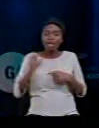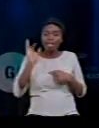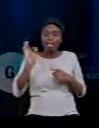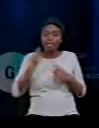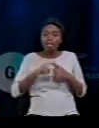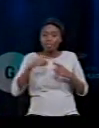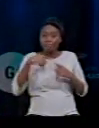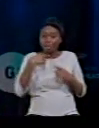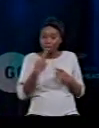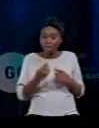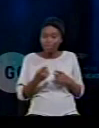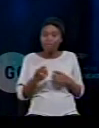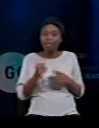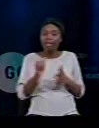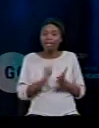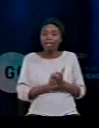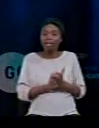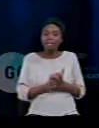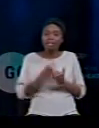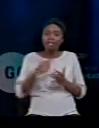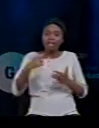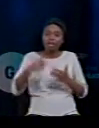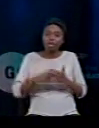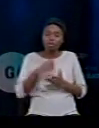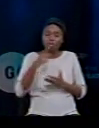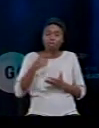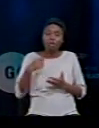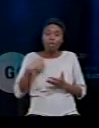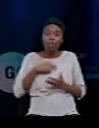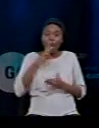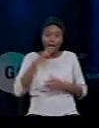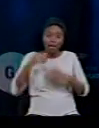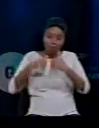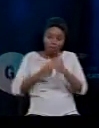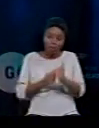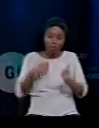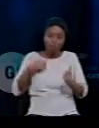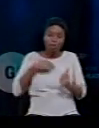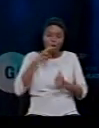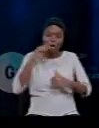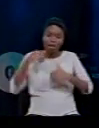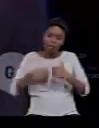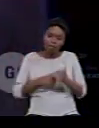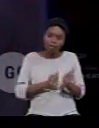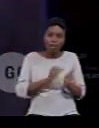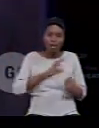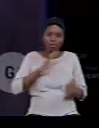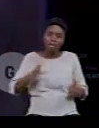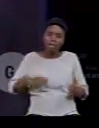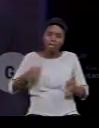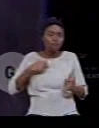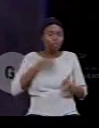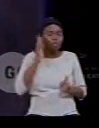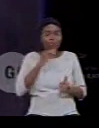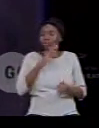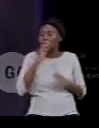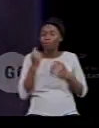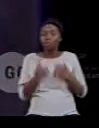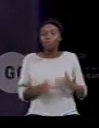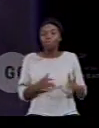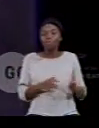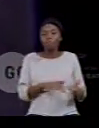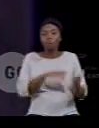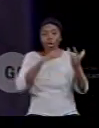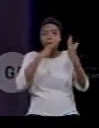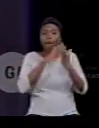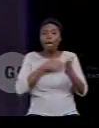that the gospel we are following Christ, make we not lose hope. And that's what